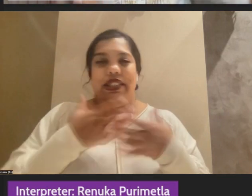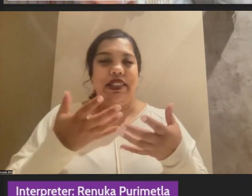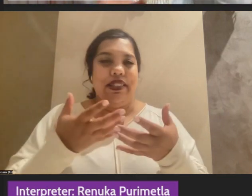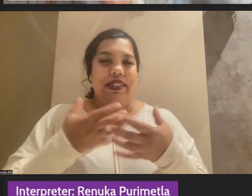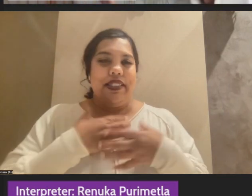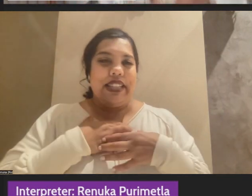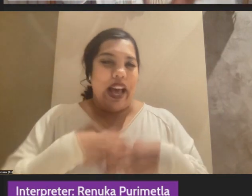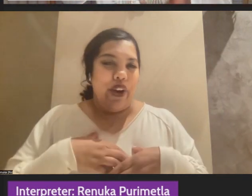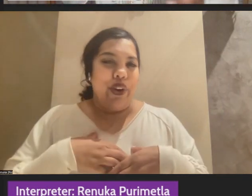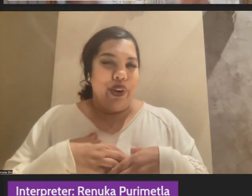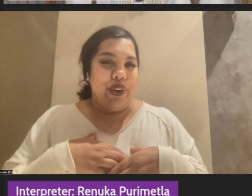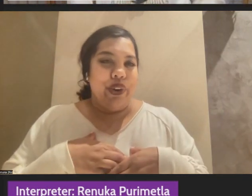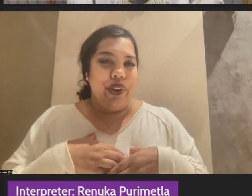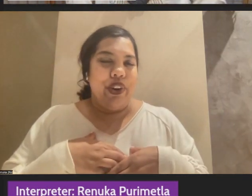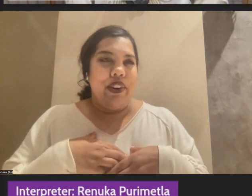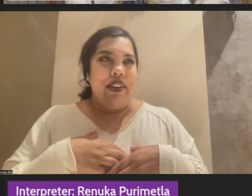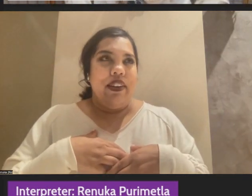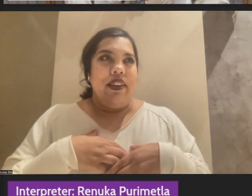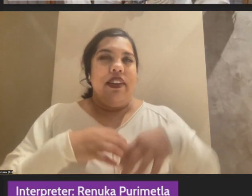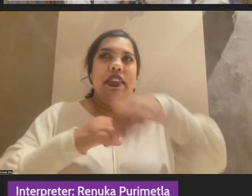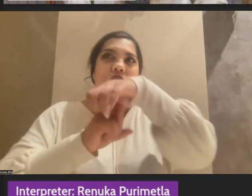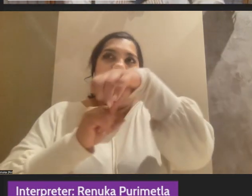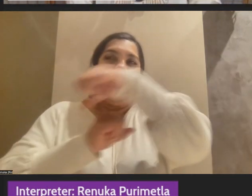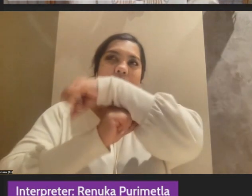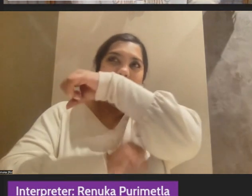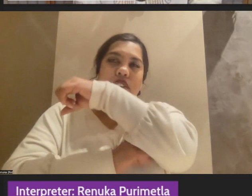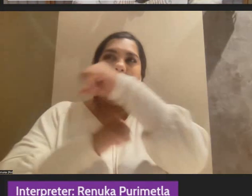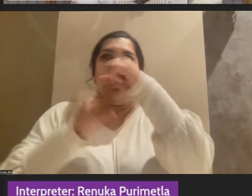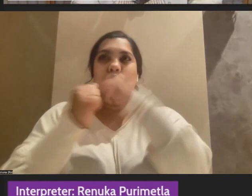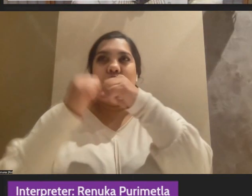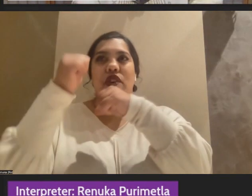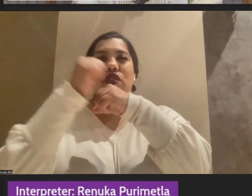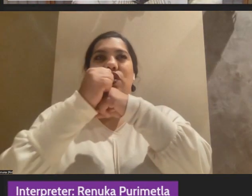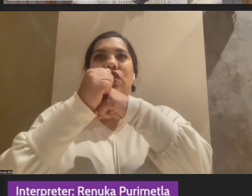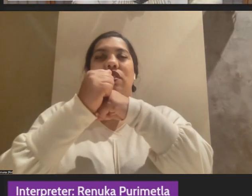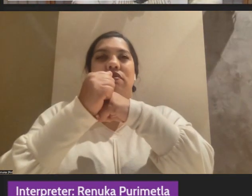And what is the foundation and structure that makes that inevitable?